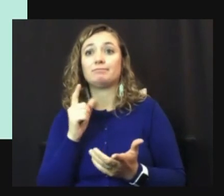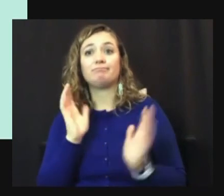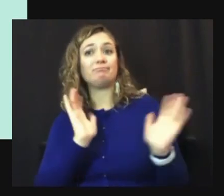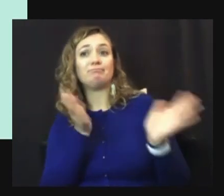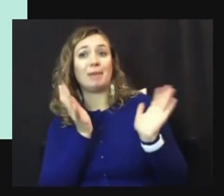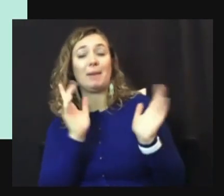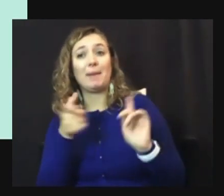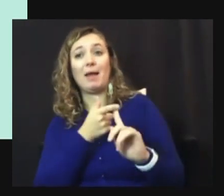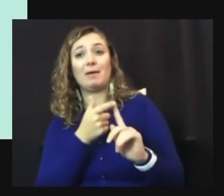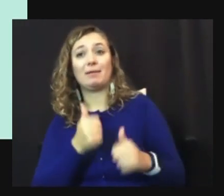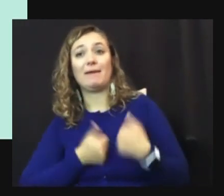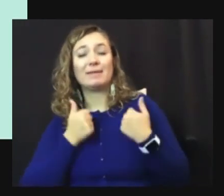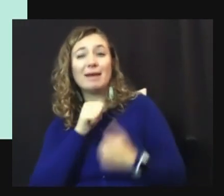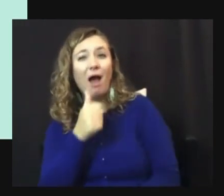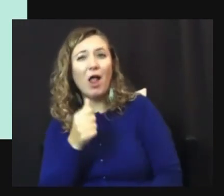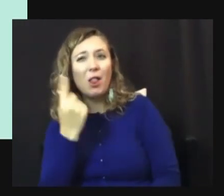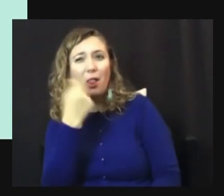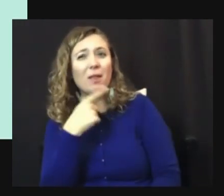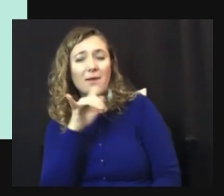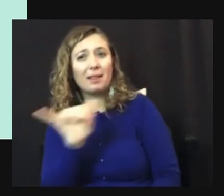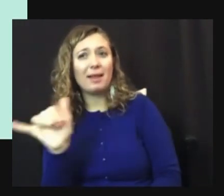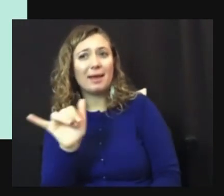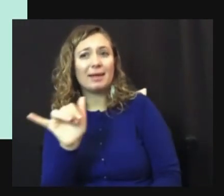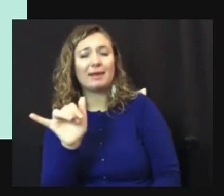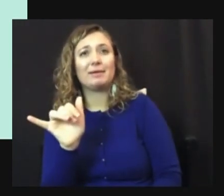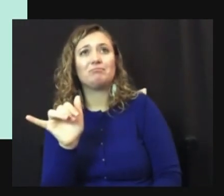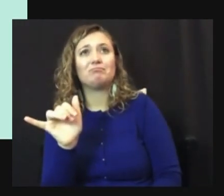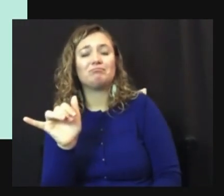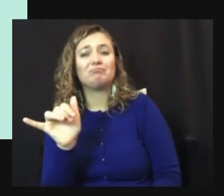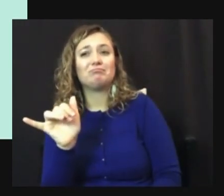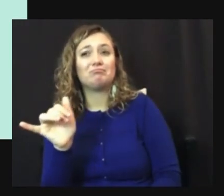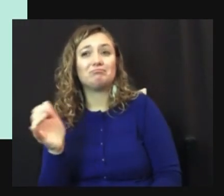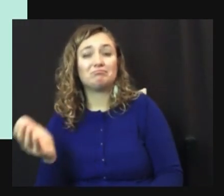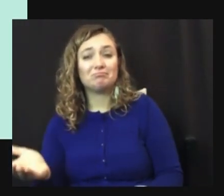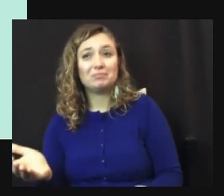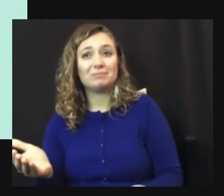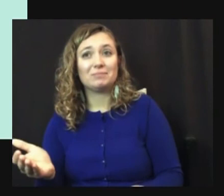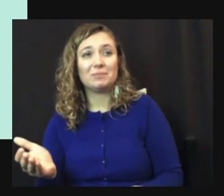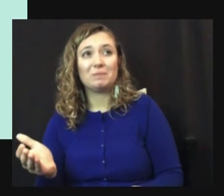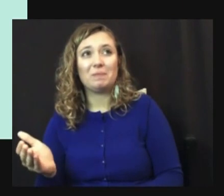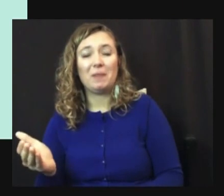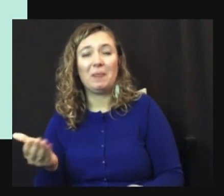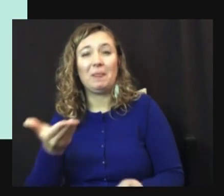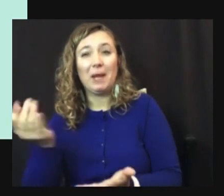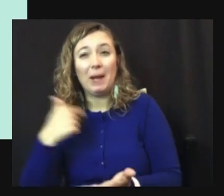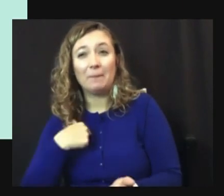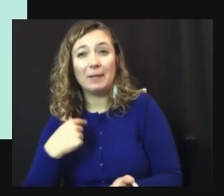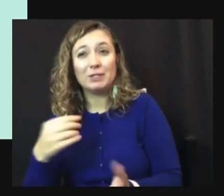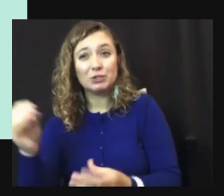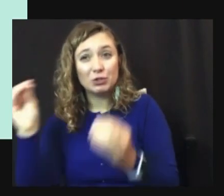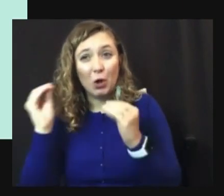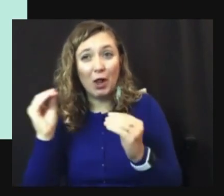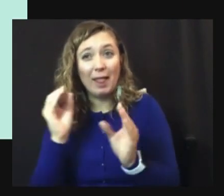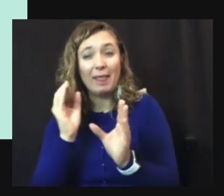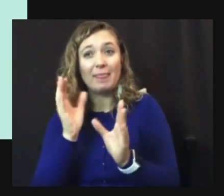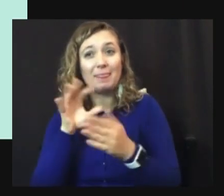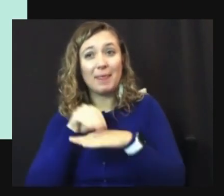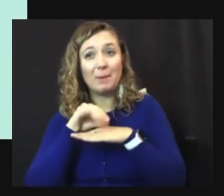doesn't look like the thing that I was taught therapy should be.